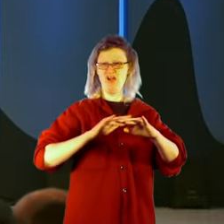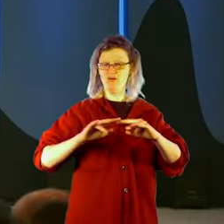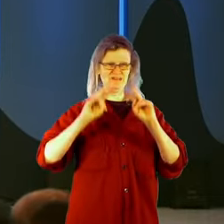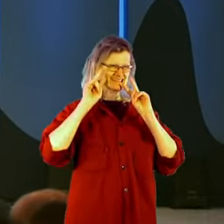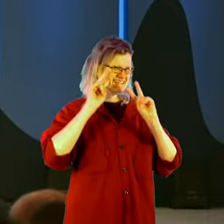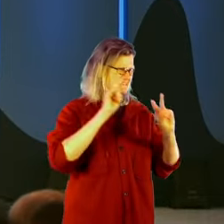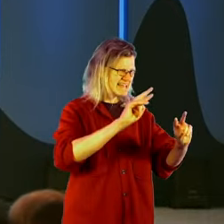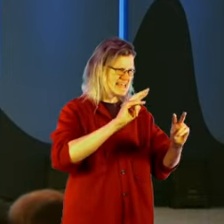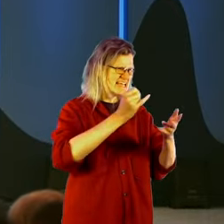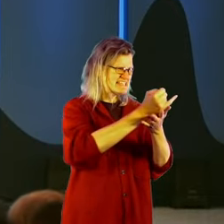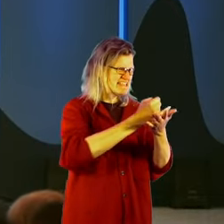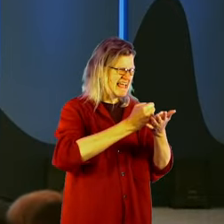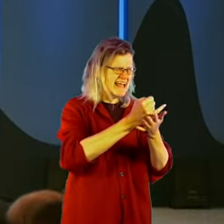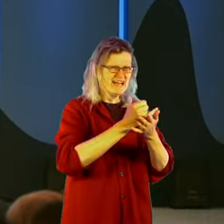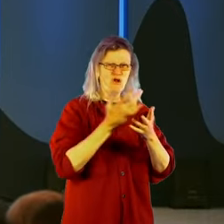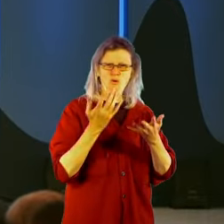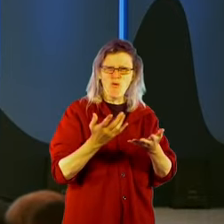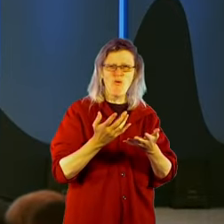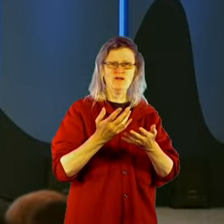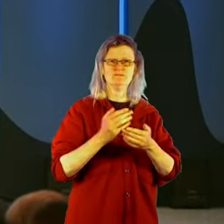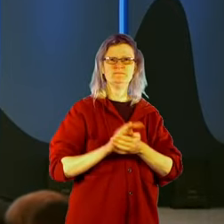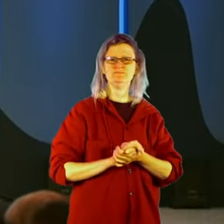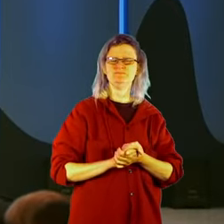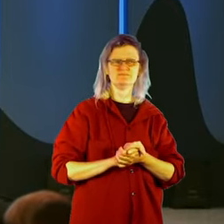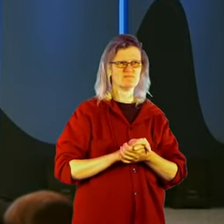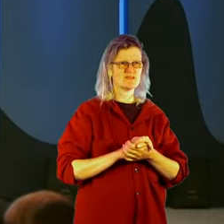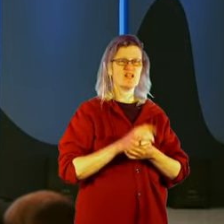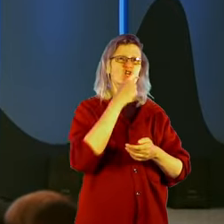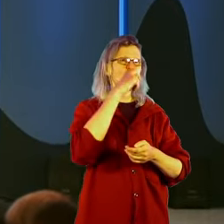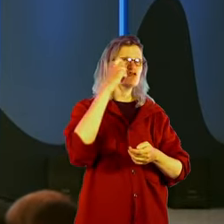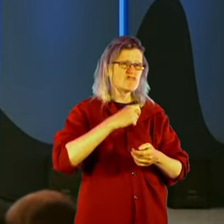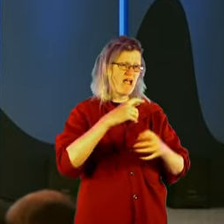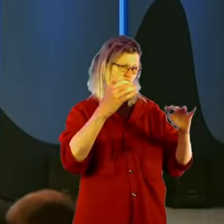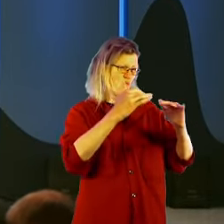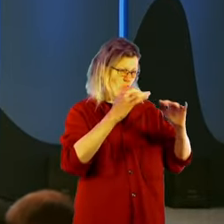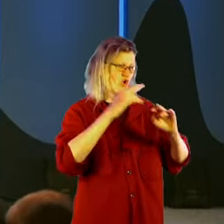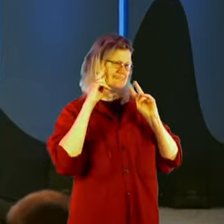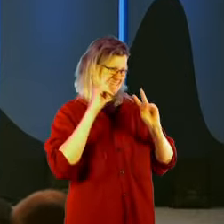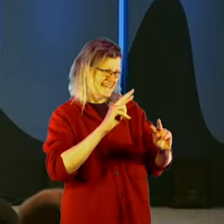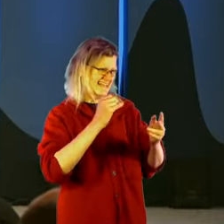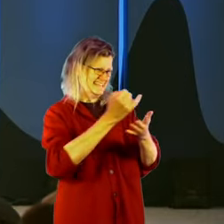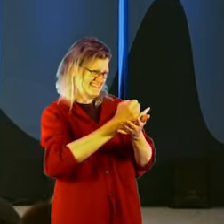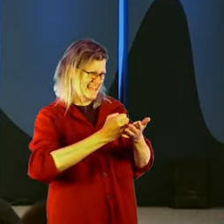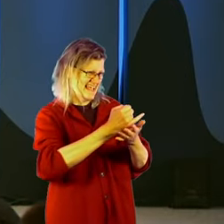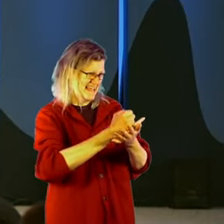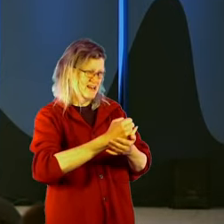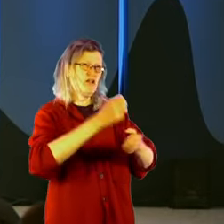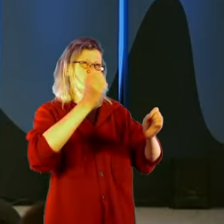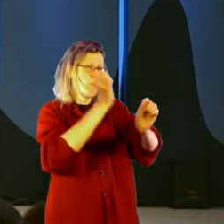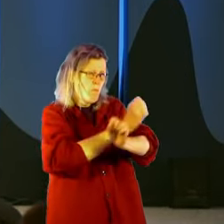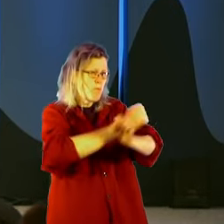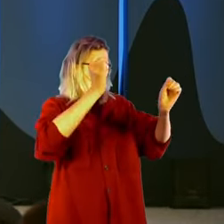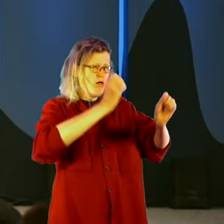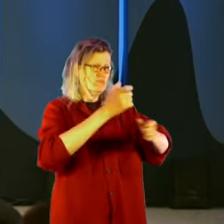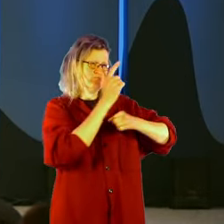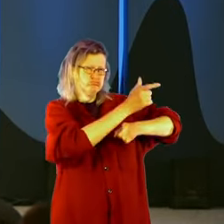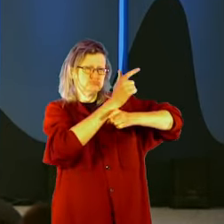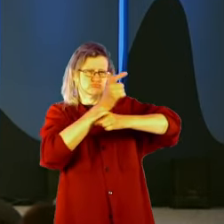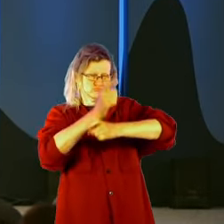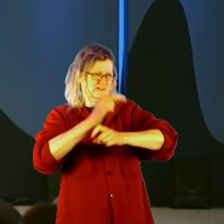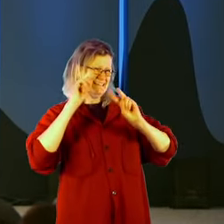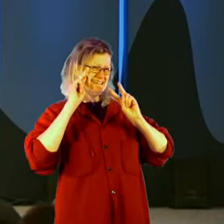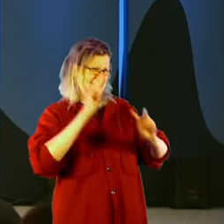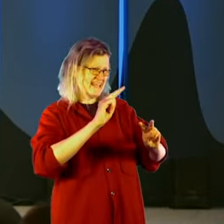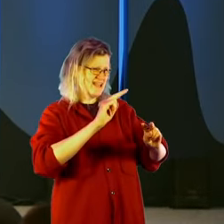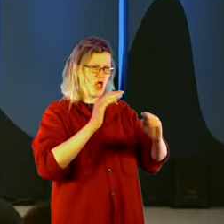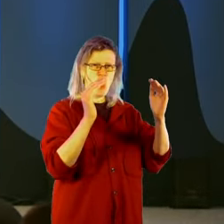sin in that desperate situation still going on in Ukraine every day, in the bombs and the guns, the destructions of